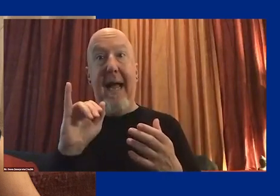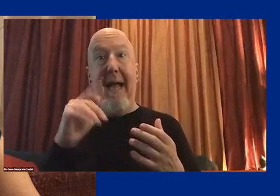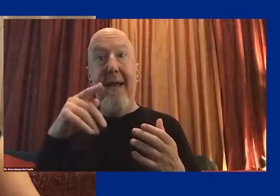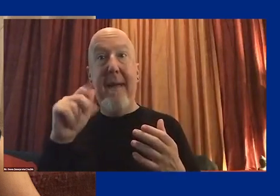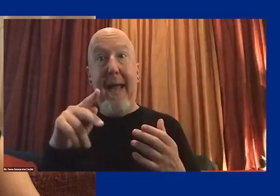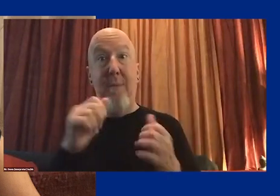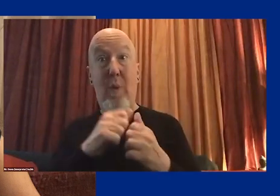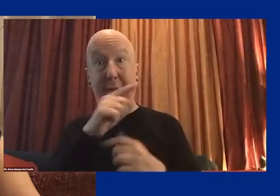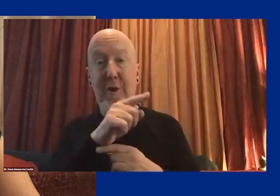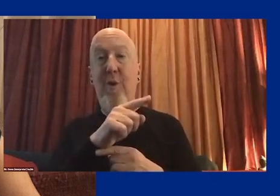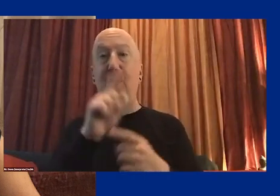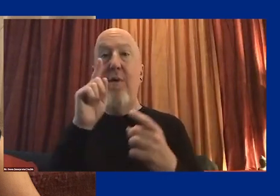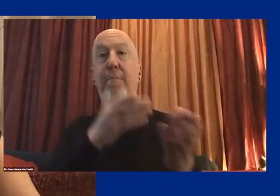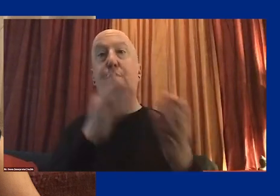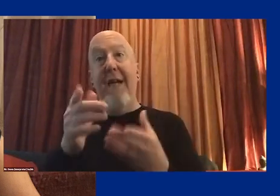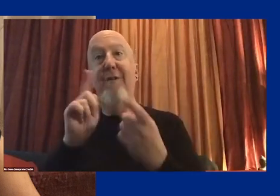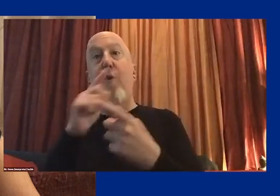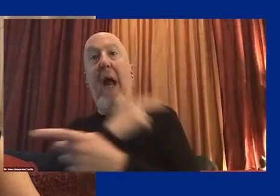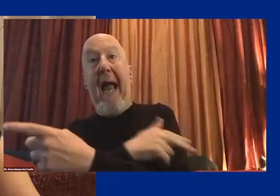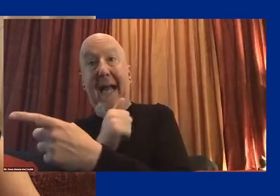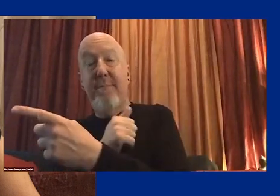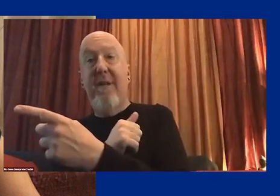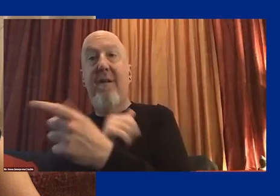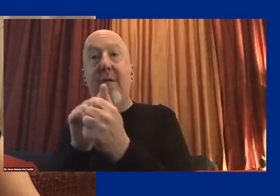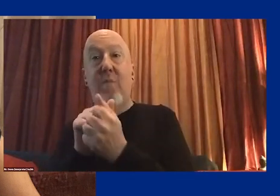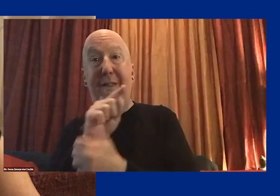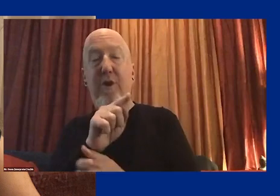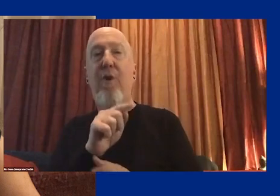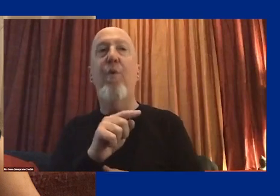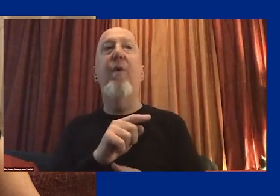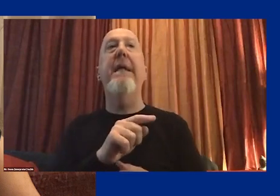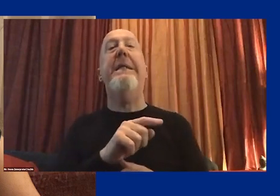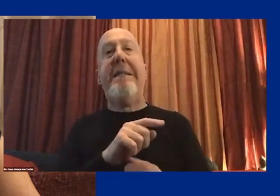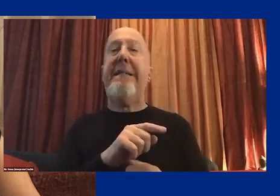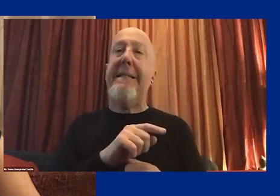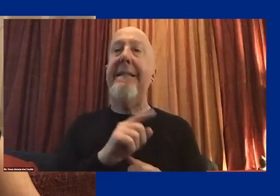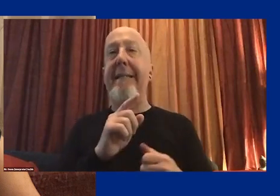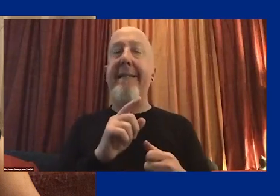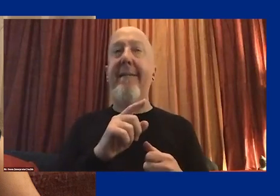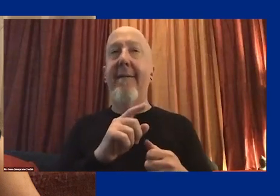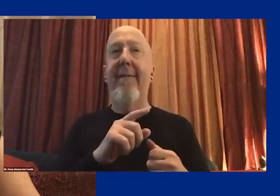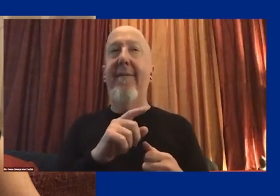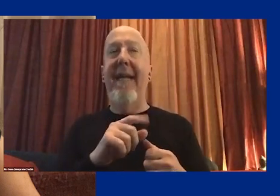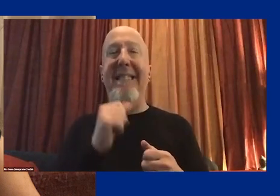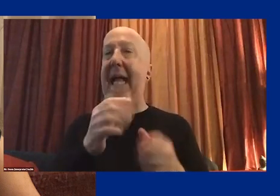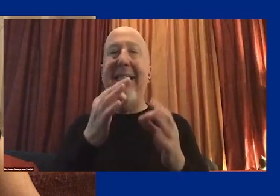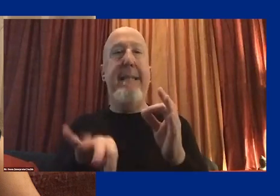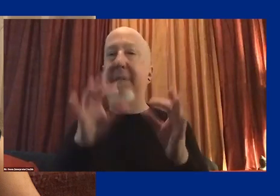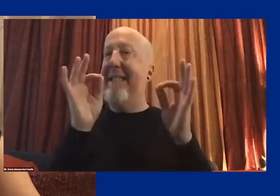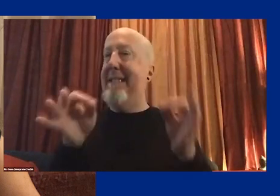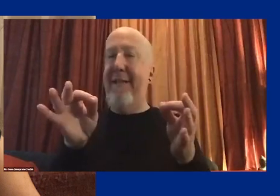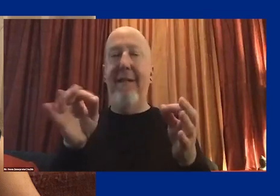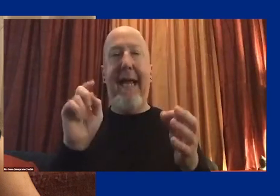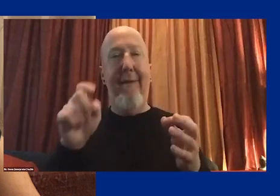hospital, then there's definitely, it's not a simple decision. There's numerous considerations.